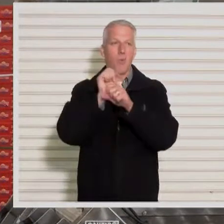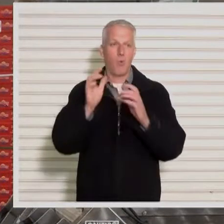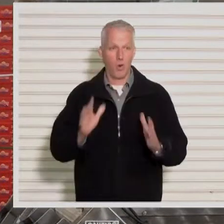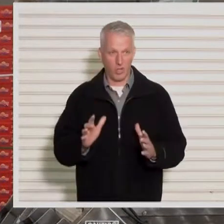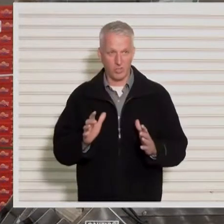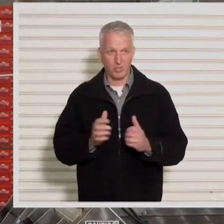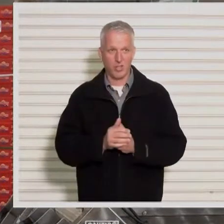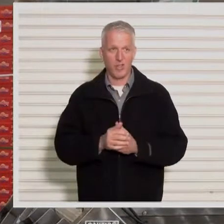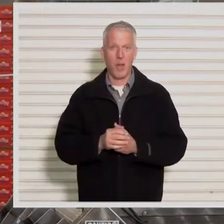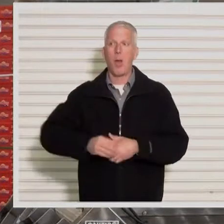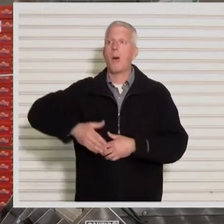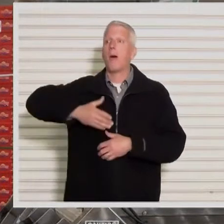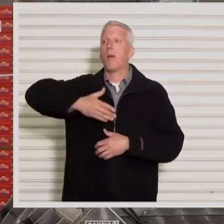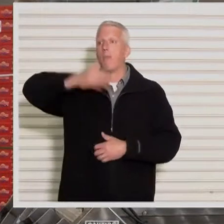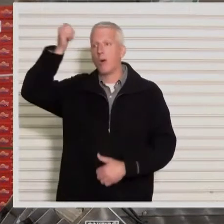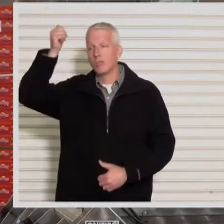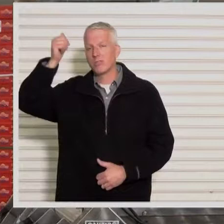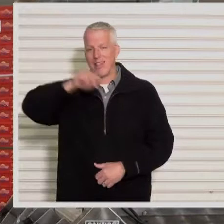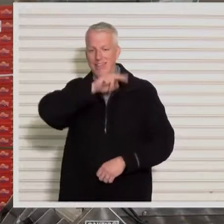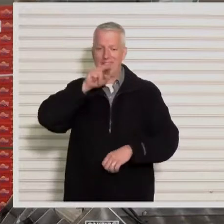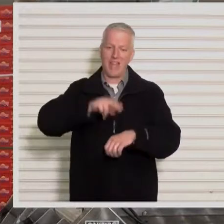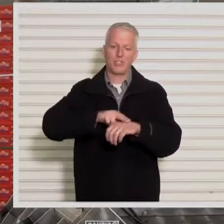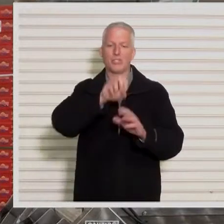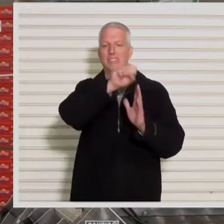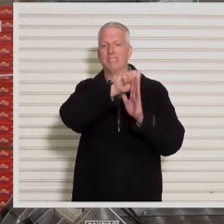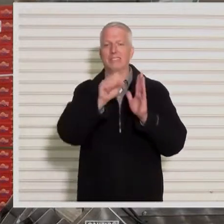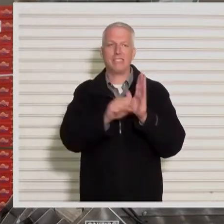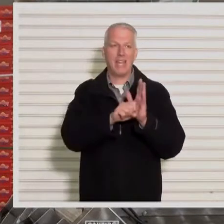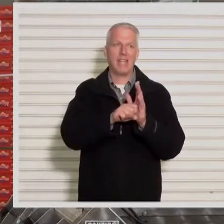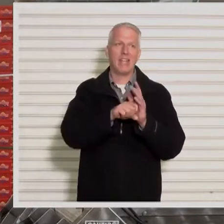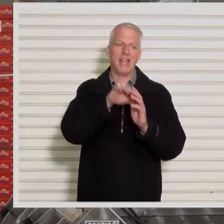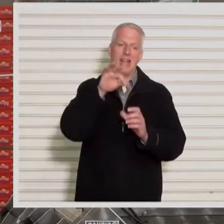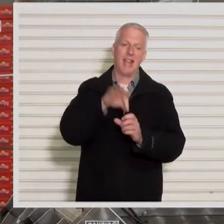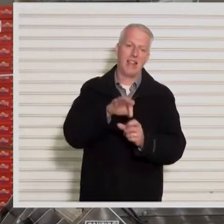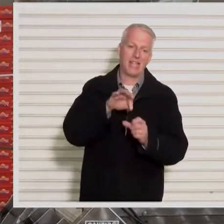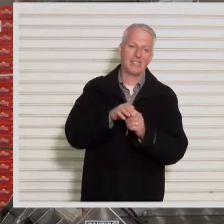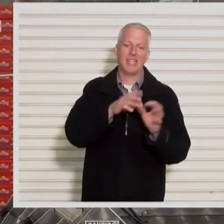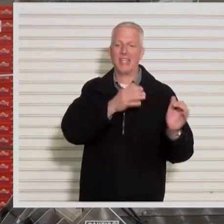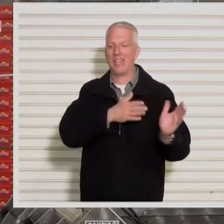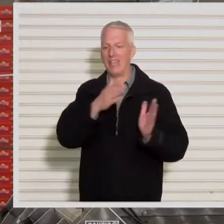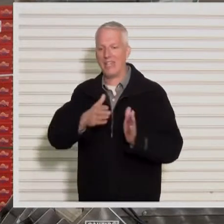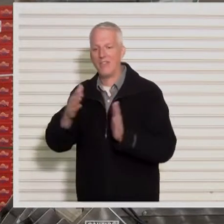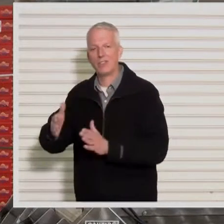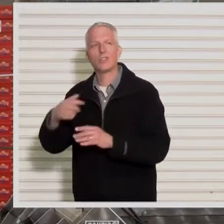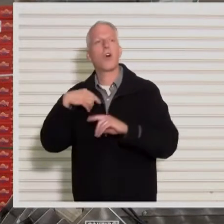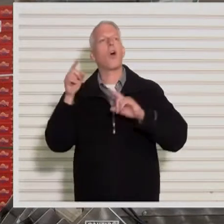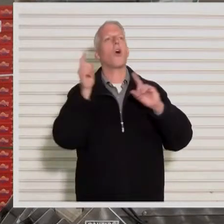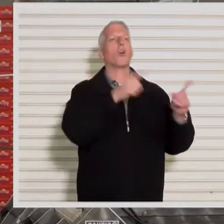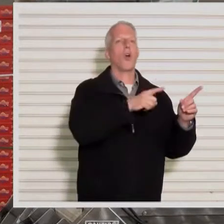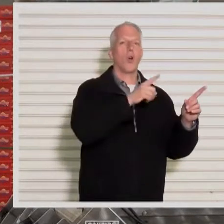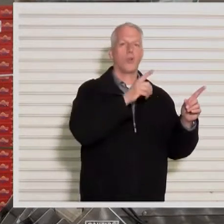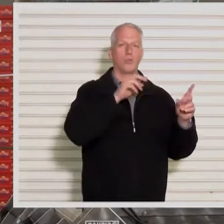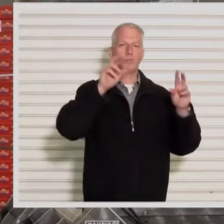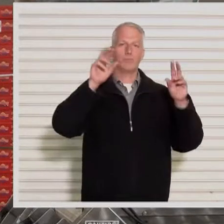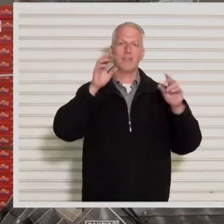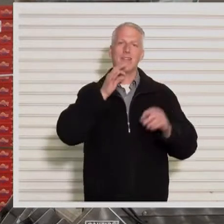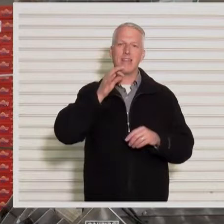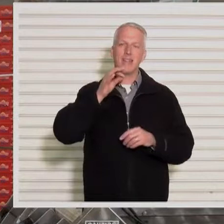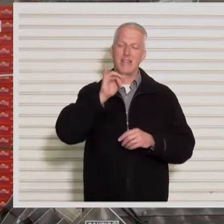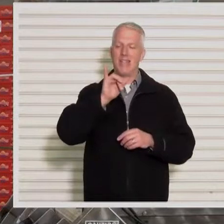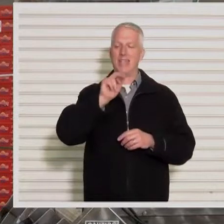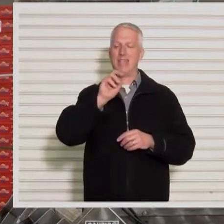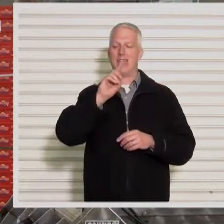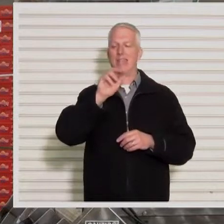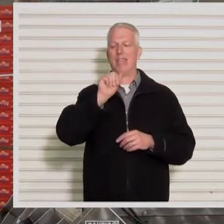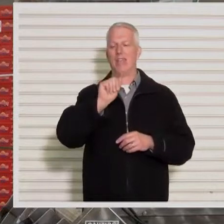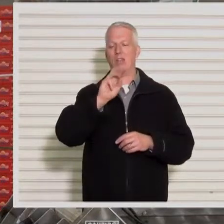Most national or state elected individuals go to Indian wells, into fancy